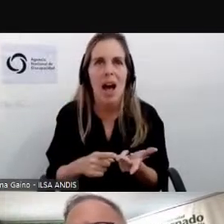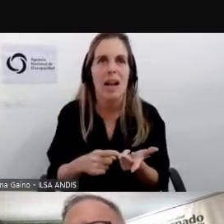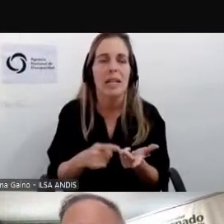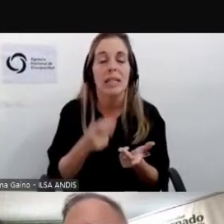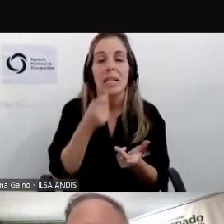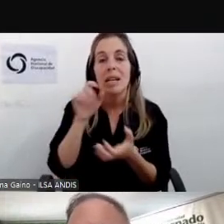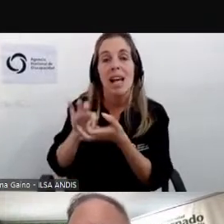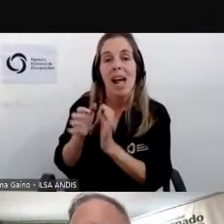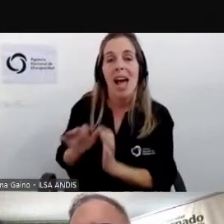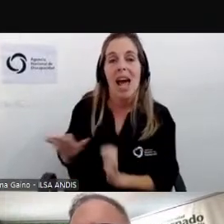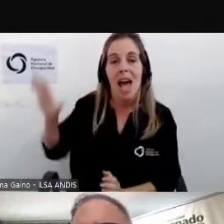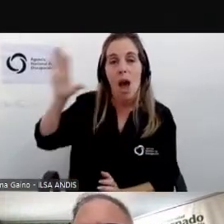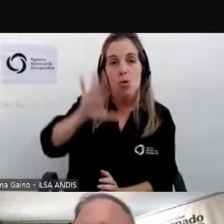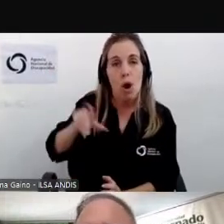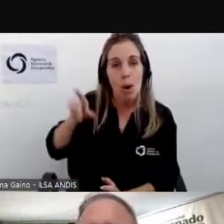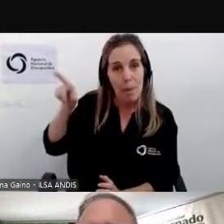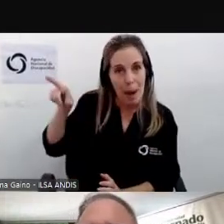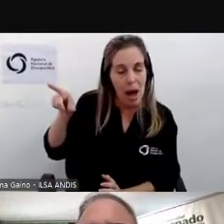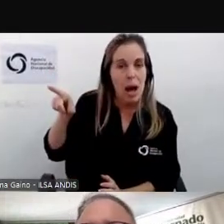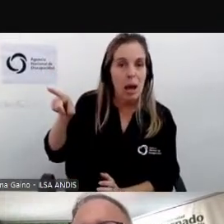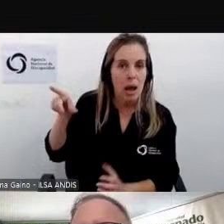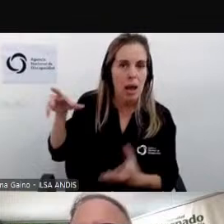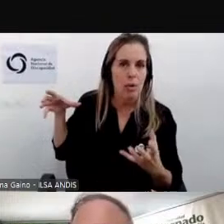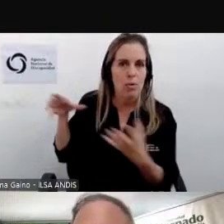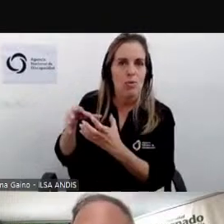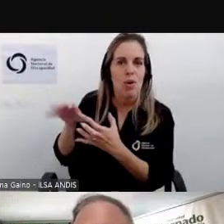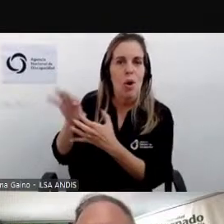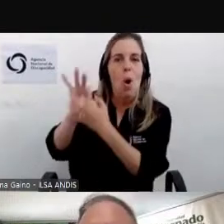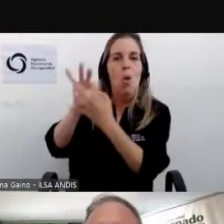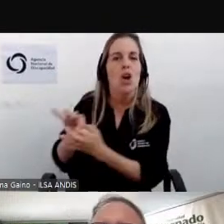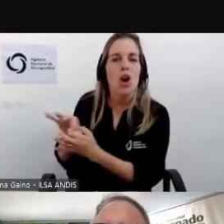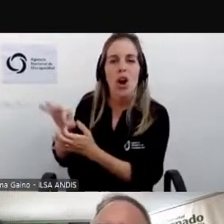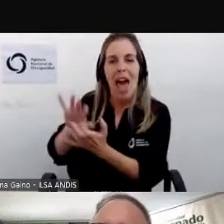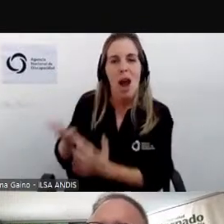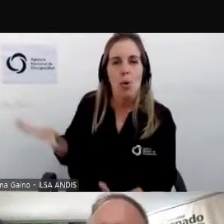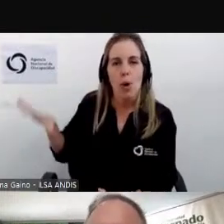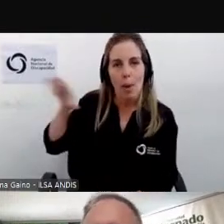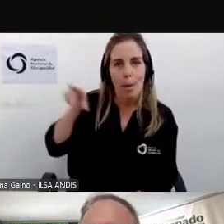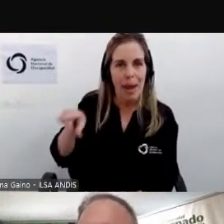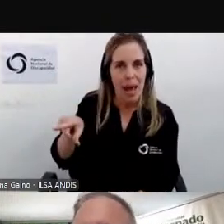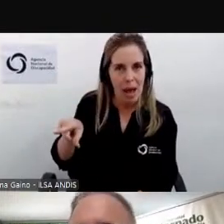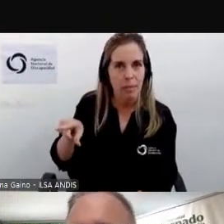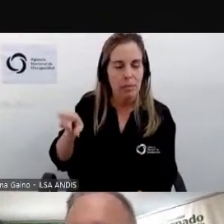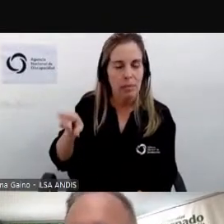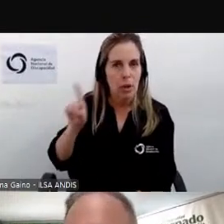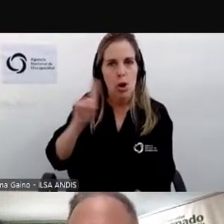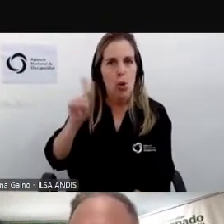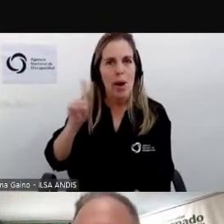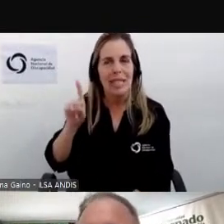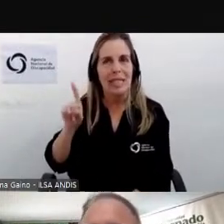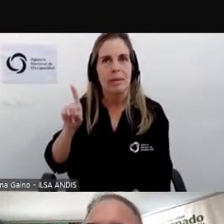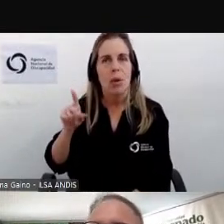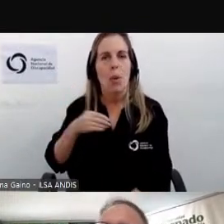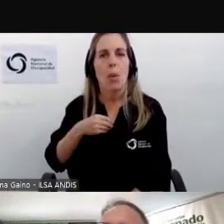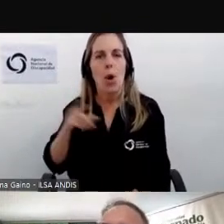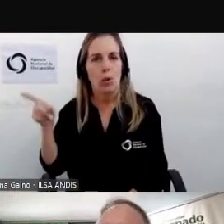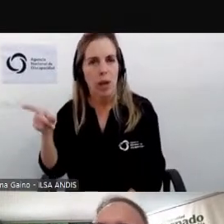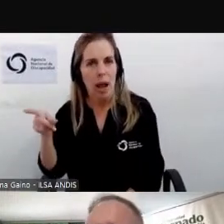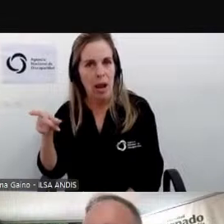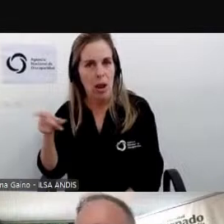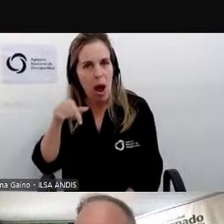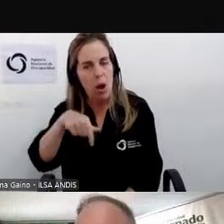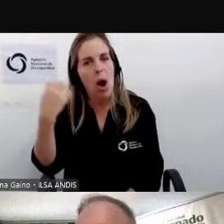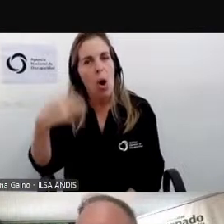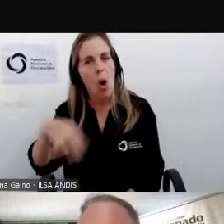national set of rules or laws, and in the case of Europe, under community-based laws, where it's no longer a voluntary tool